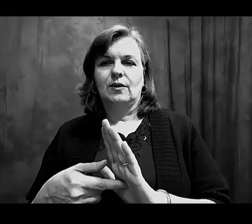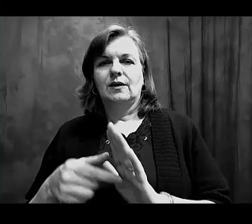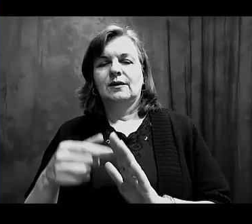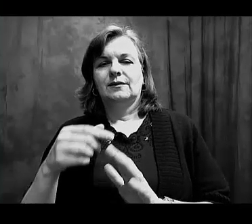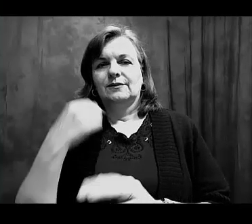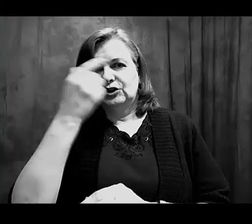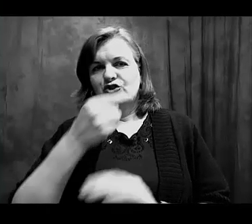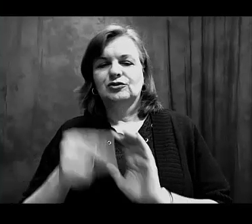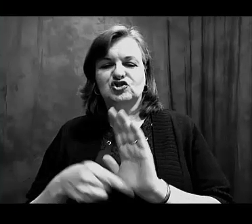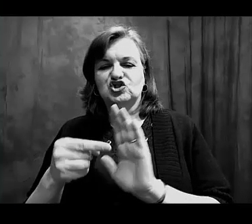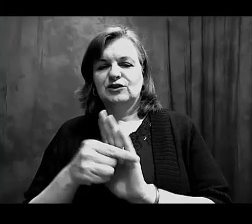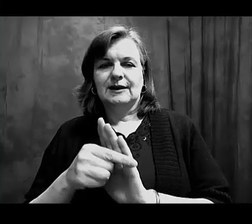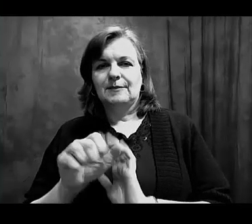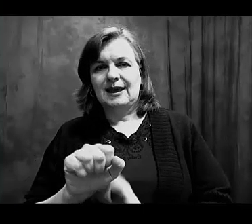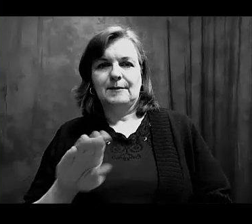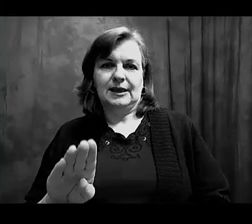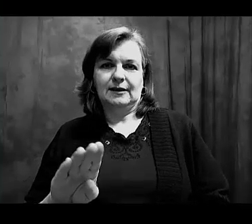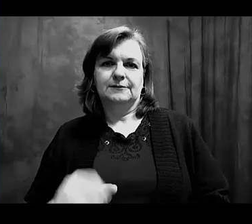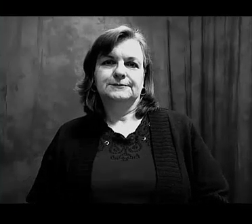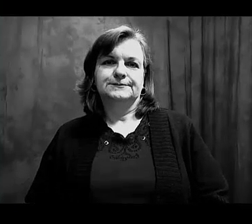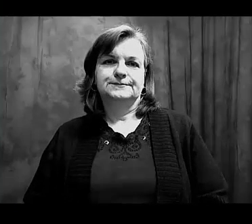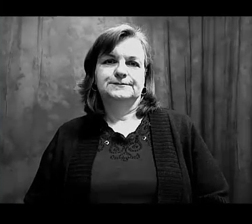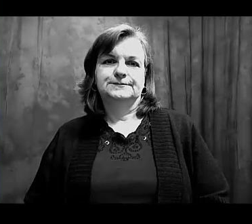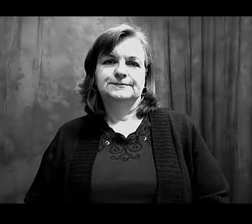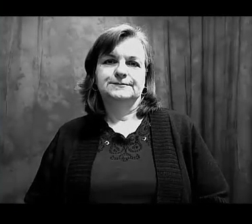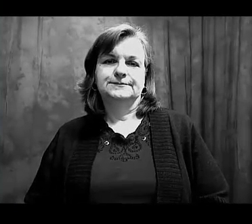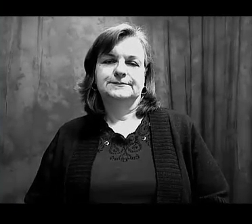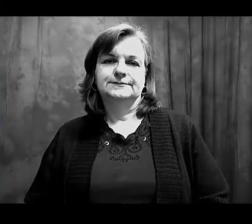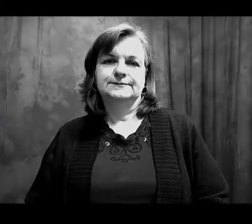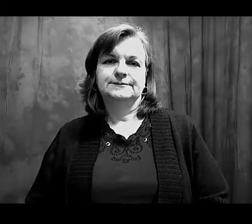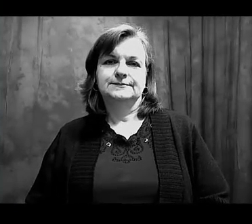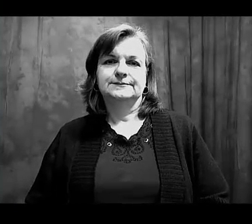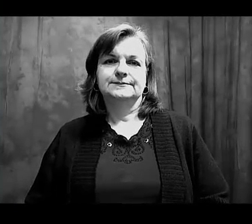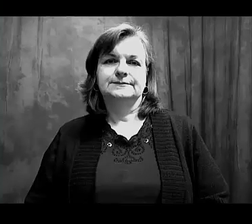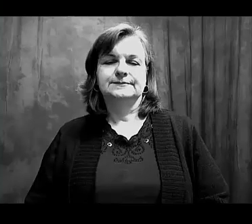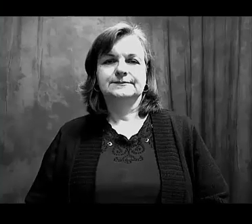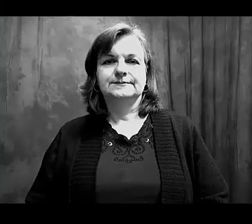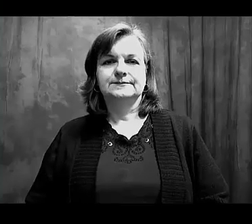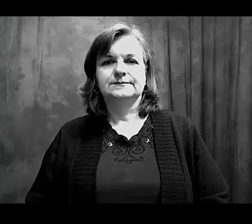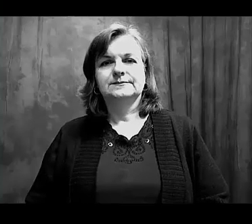genotype, you actually express AB blood.